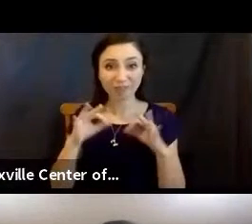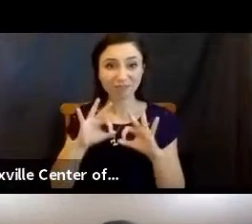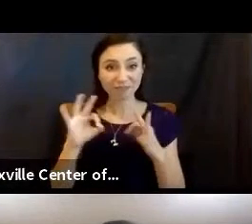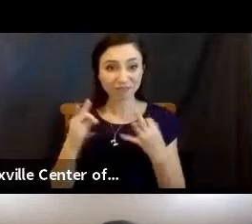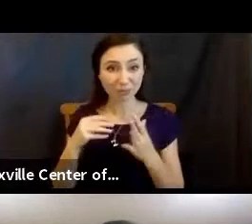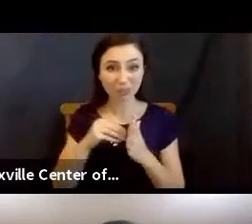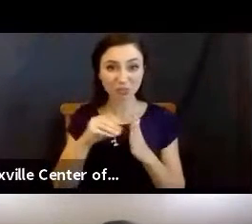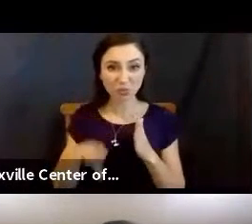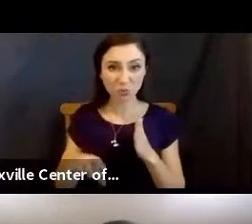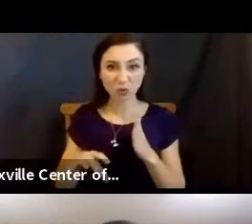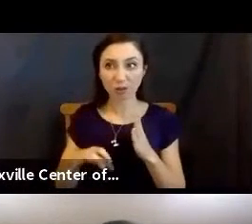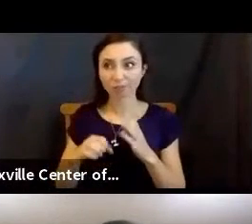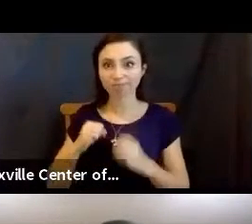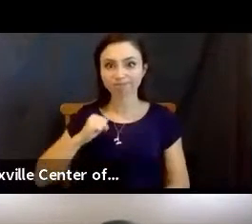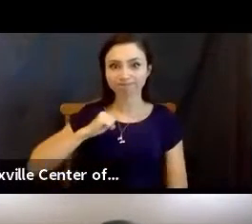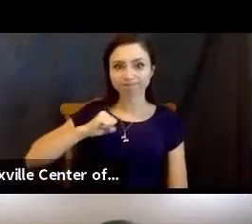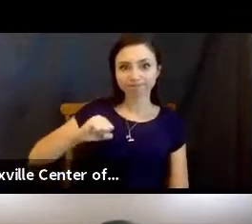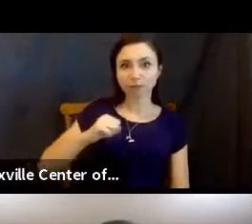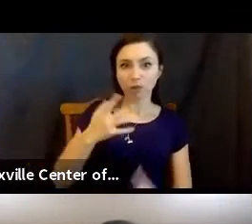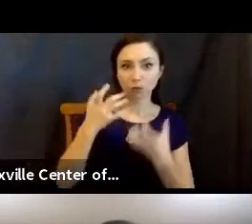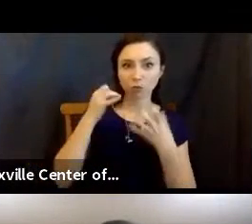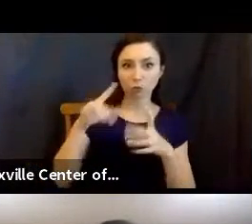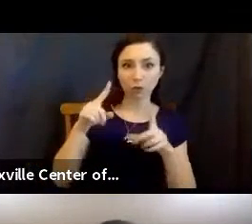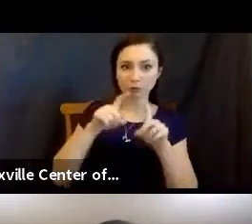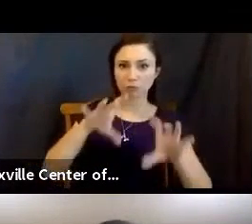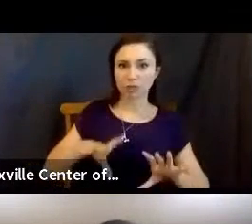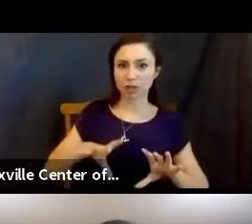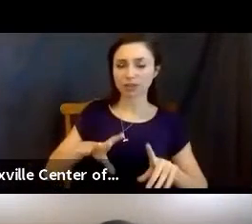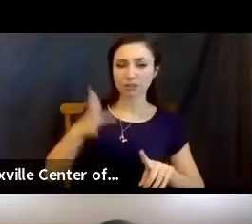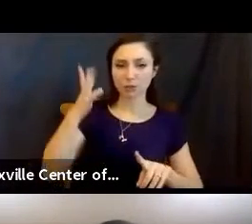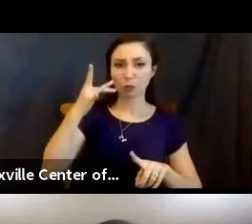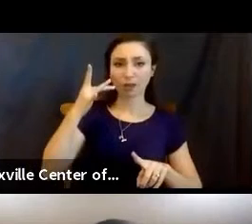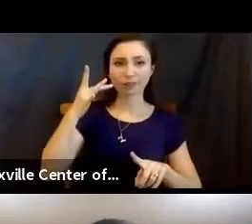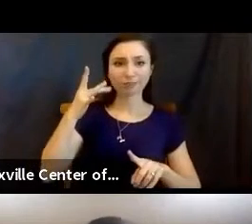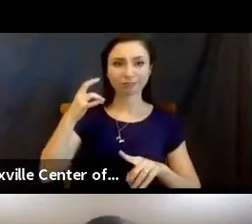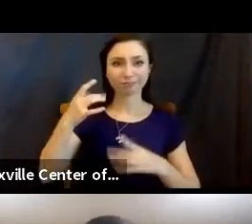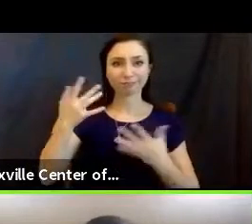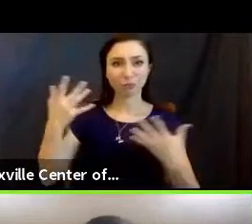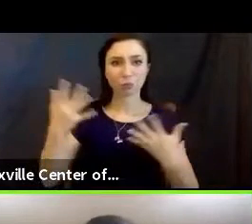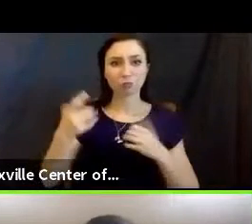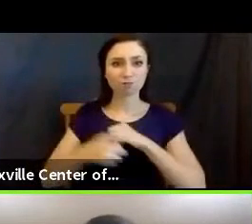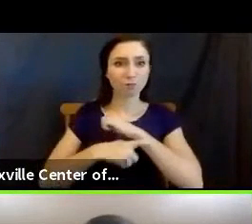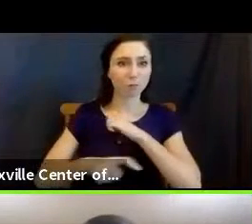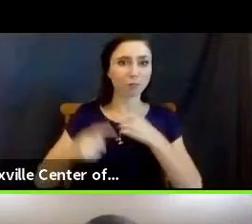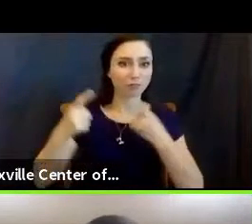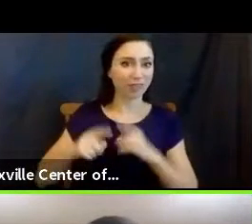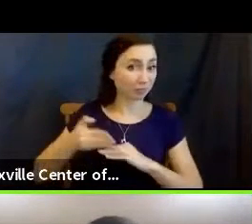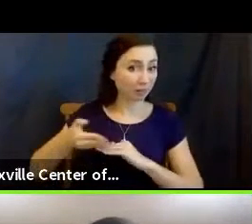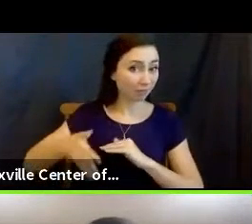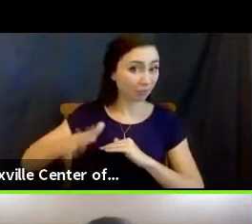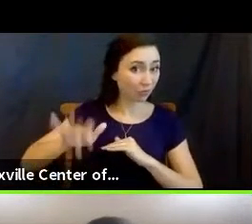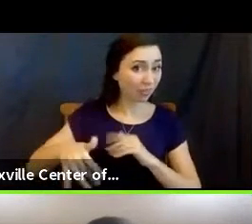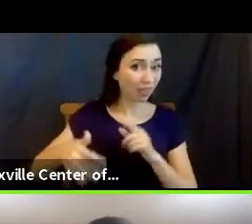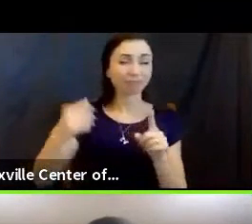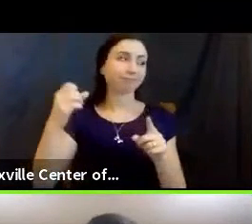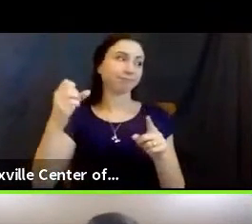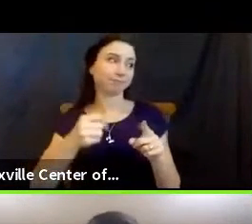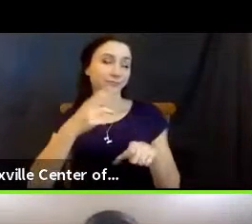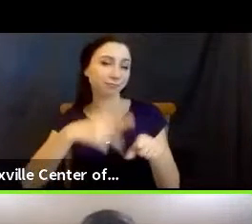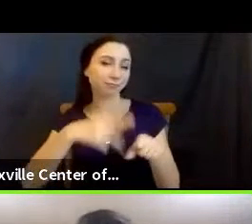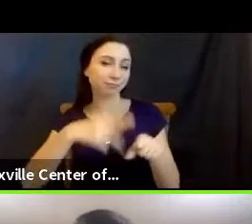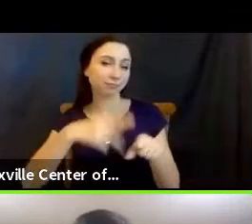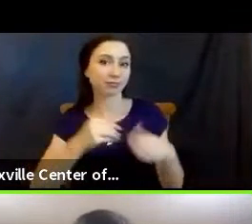students who are resisting getting tested because of the consequences? Yes, absolutely. I've had